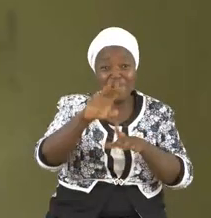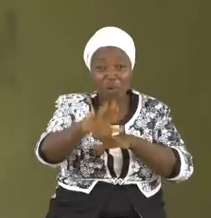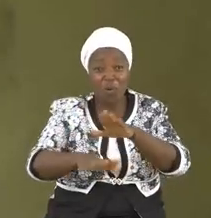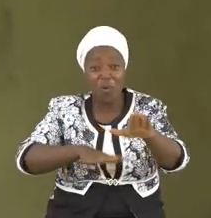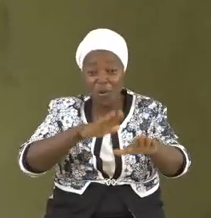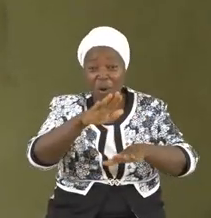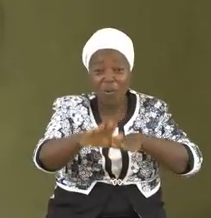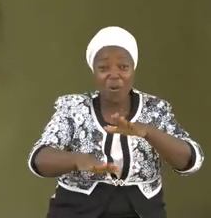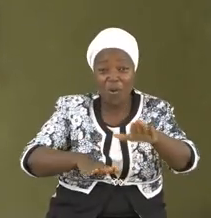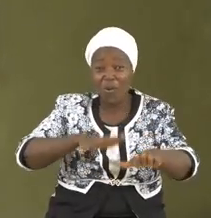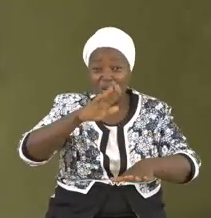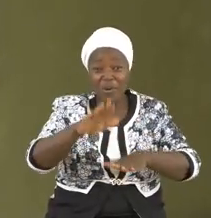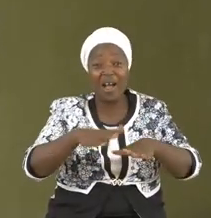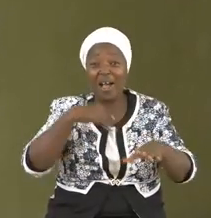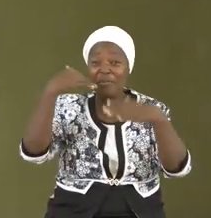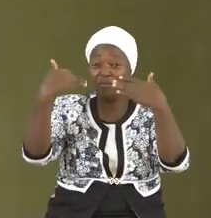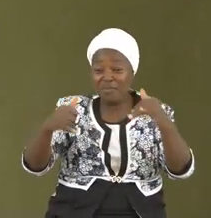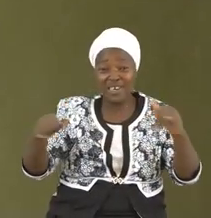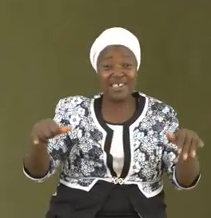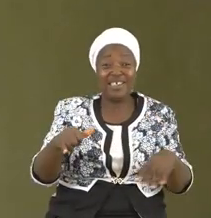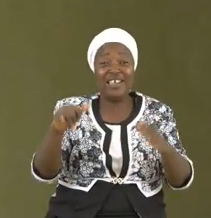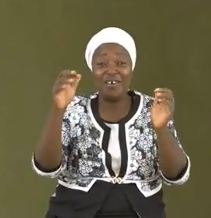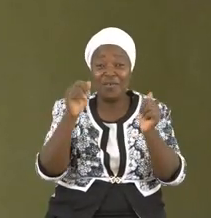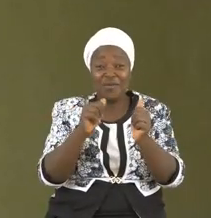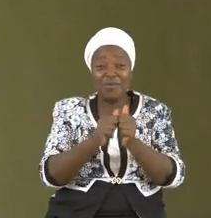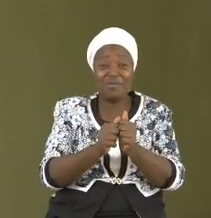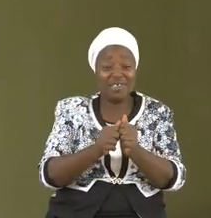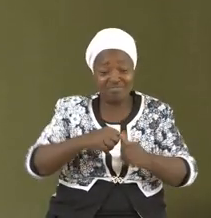know, playing with, motorcycle tire.